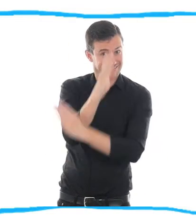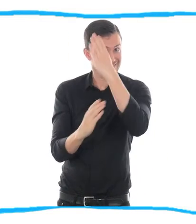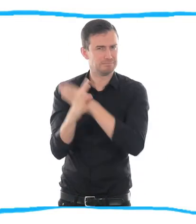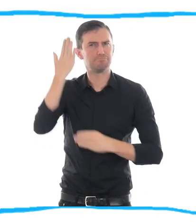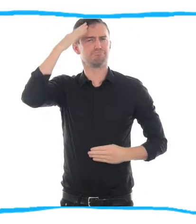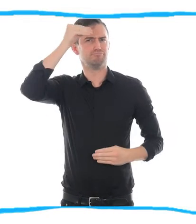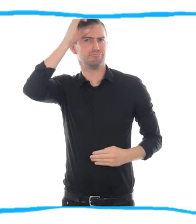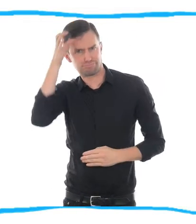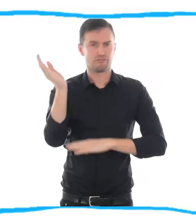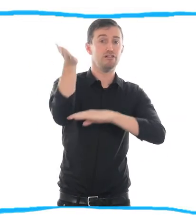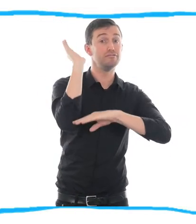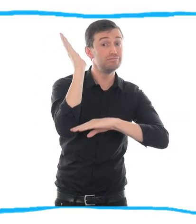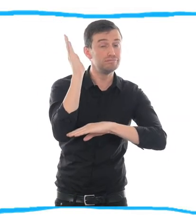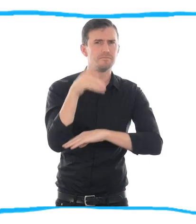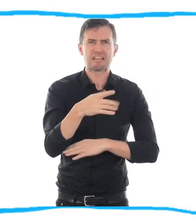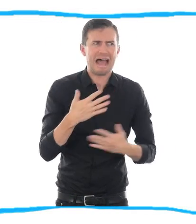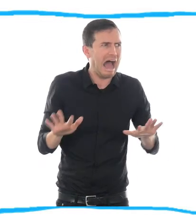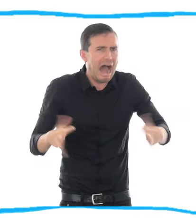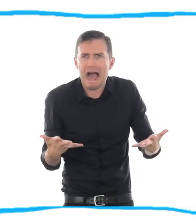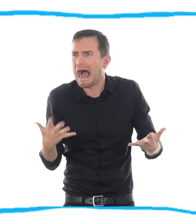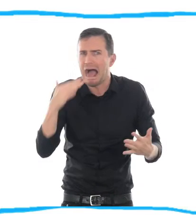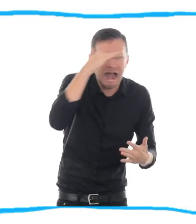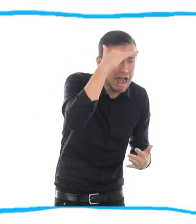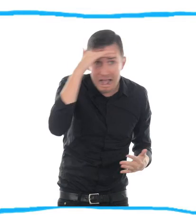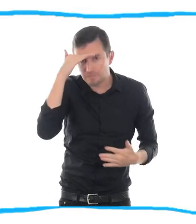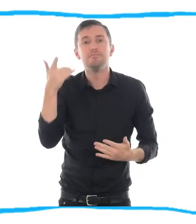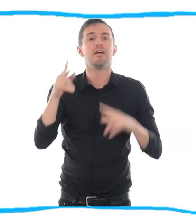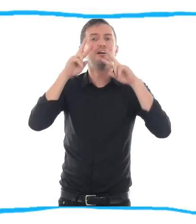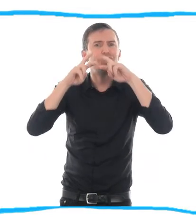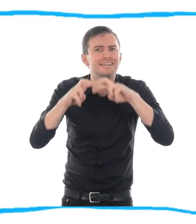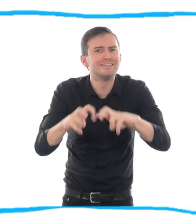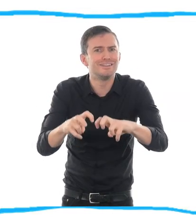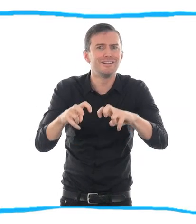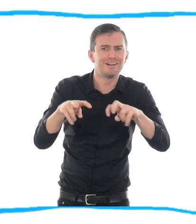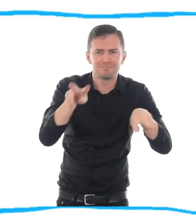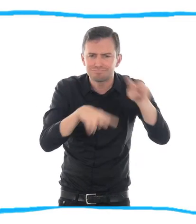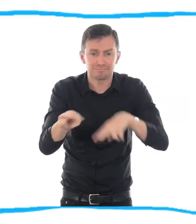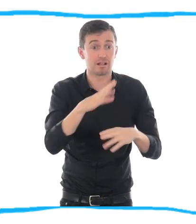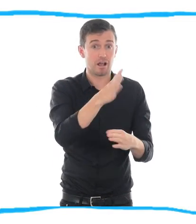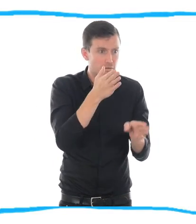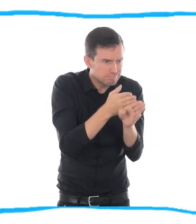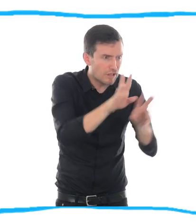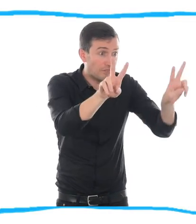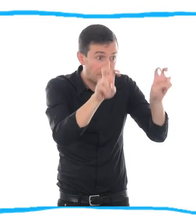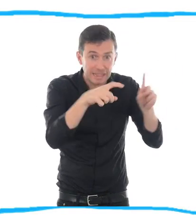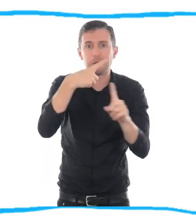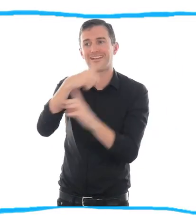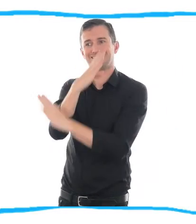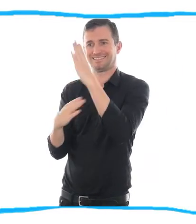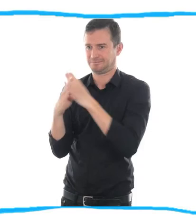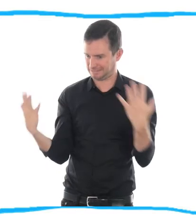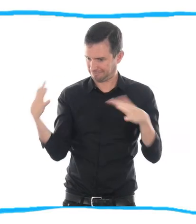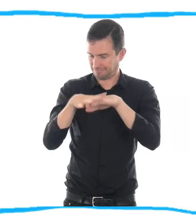fields and also happen to have disabilities. To find those people, research the cross-sections between people with disabilities and your